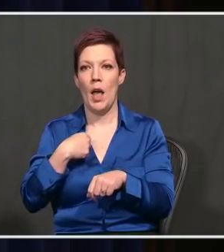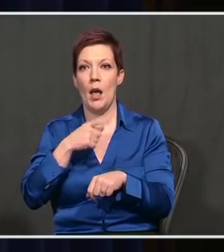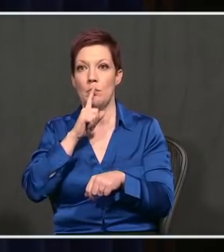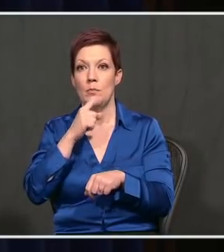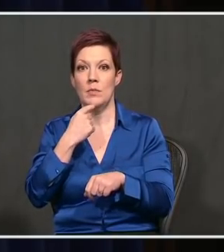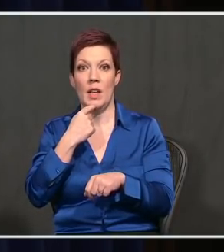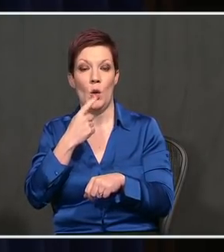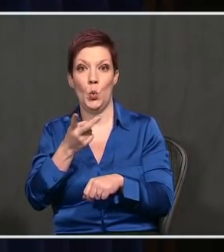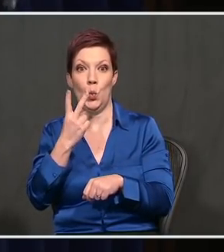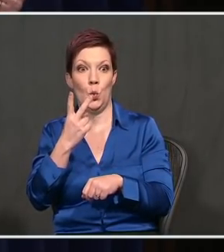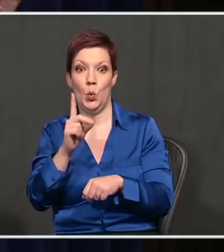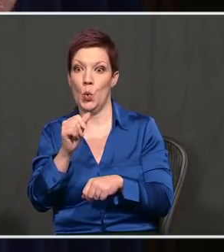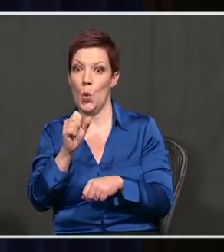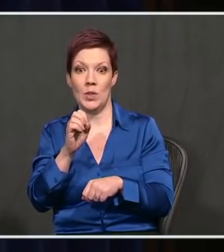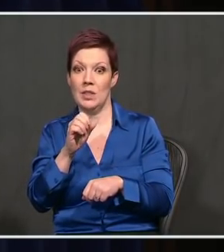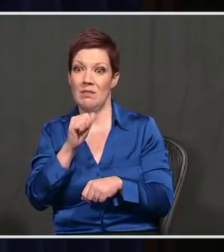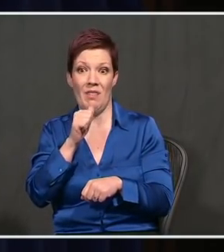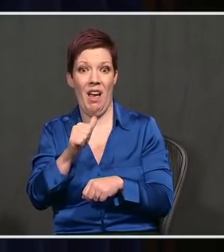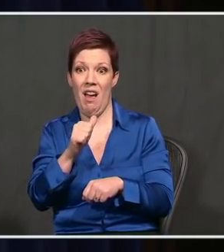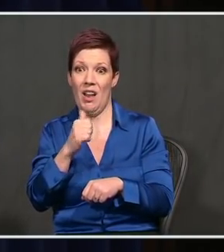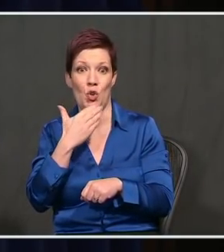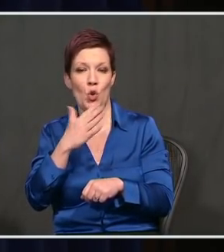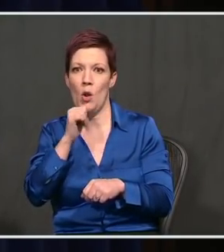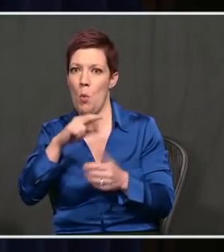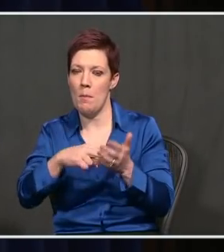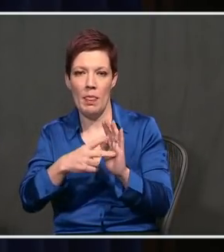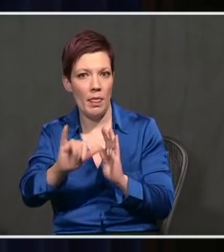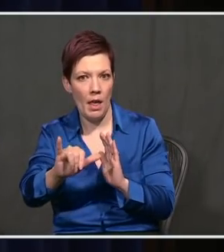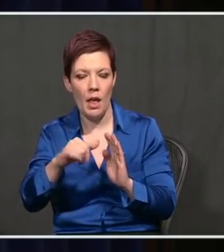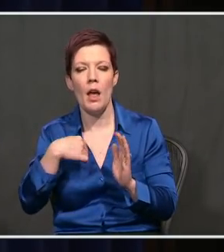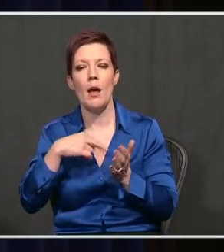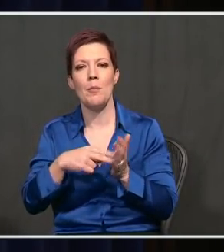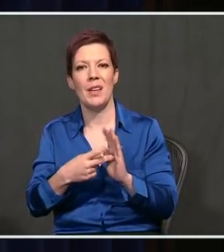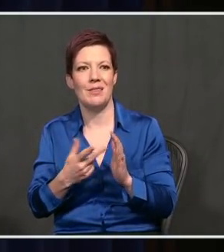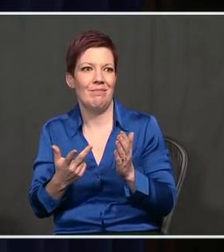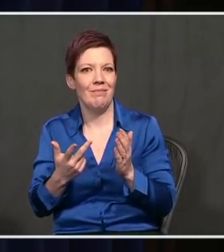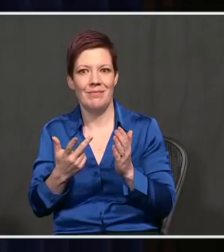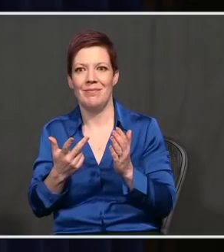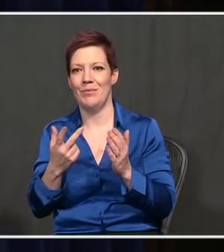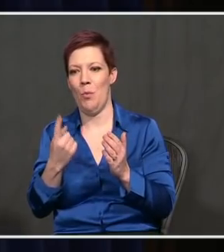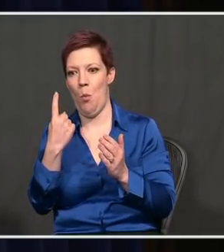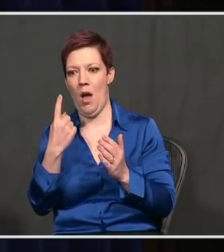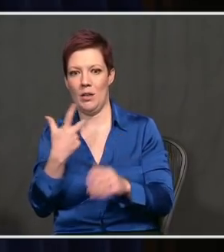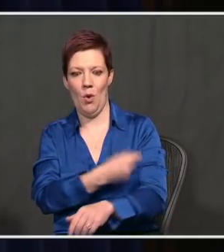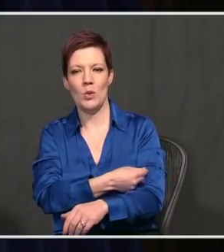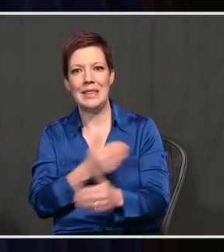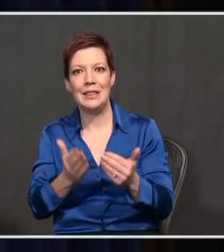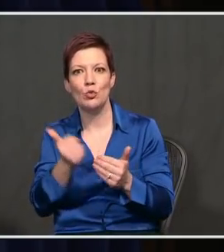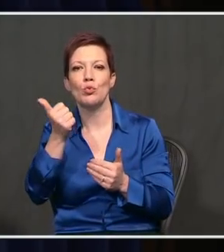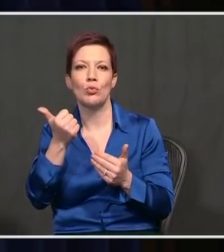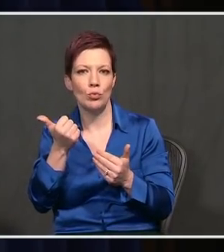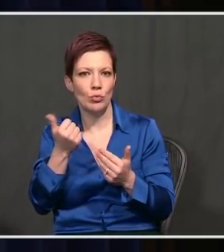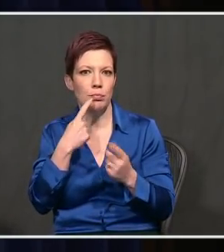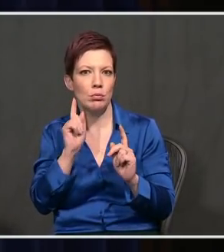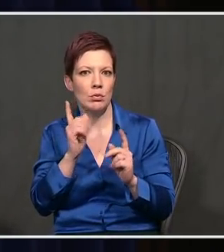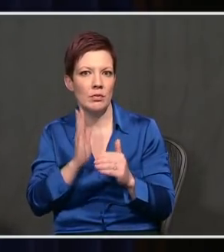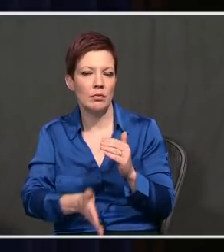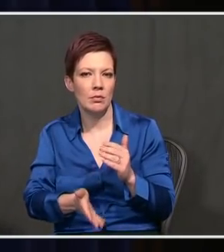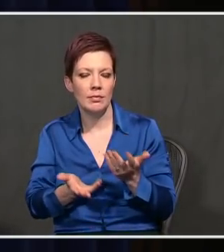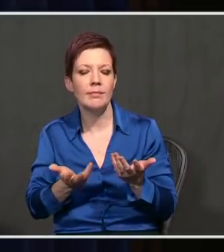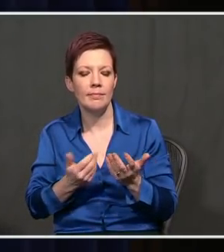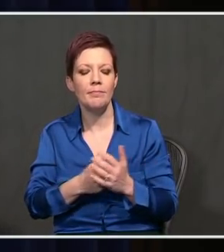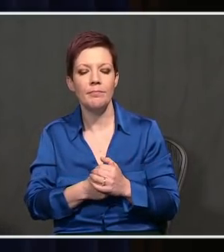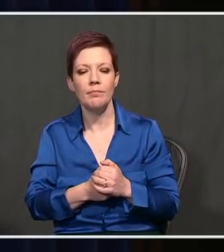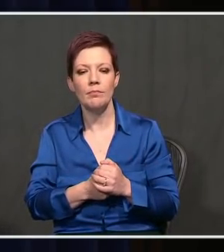bad. I'm just saying one dose is even better than two doses. That vaccine is likely to complete its efficacy